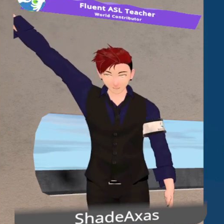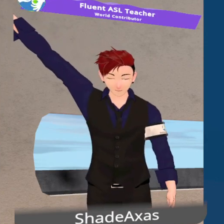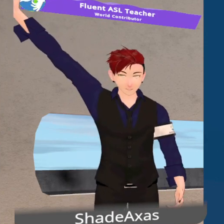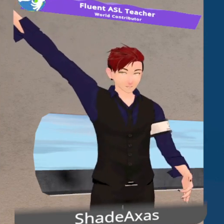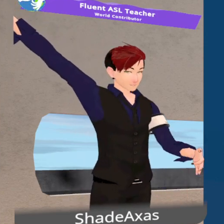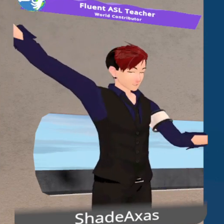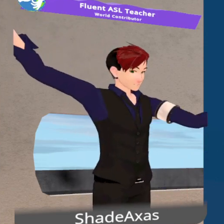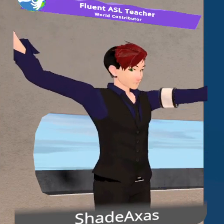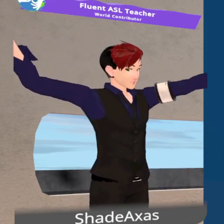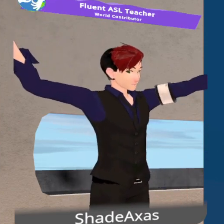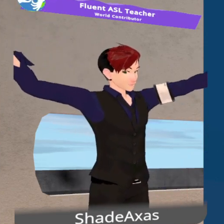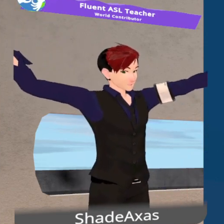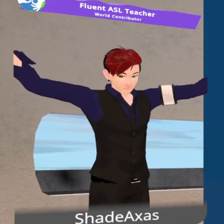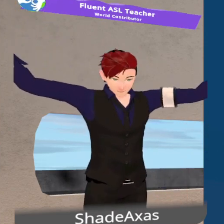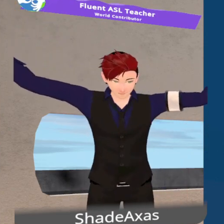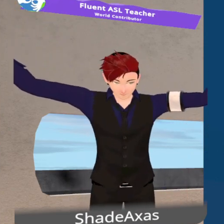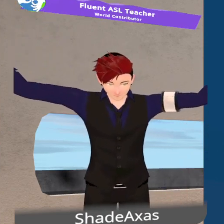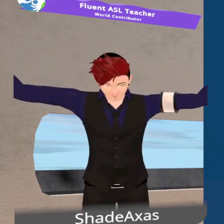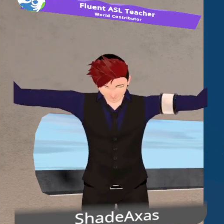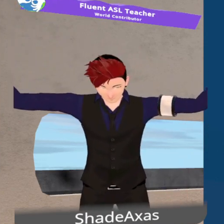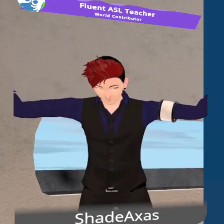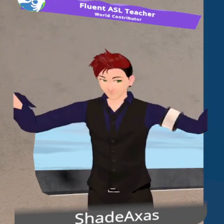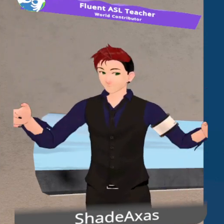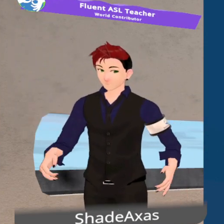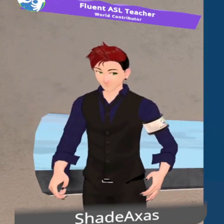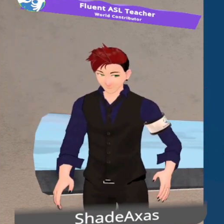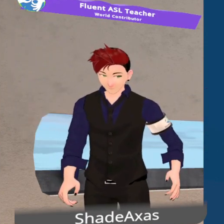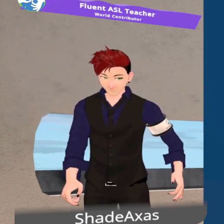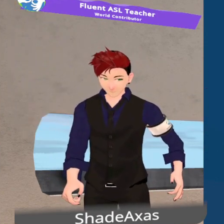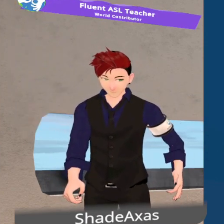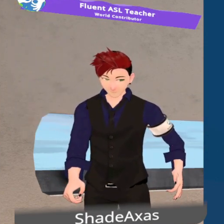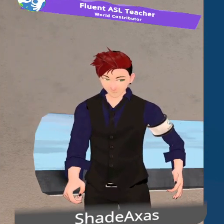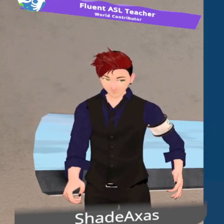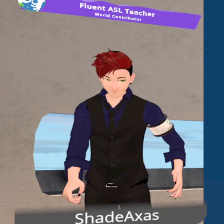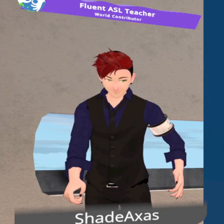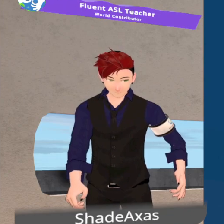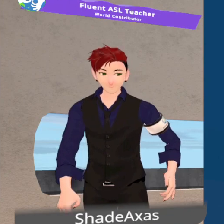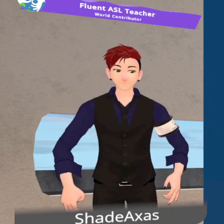for Helping Hands, a sign language VR community.